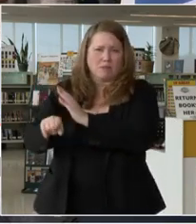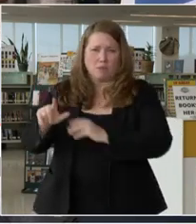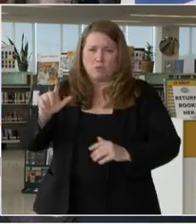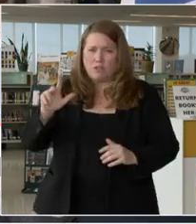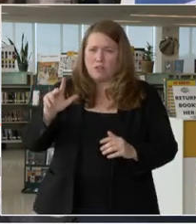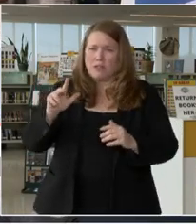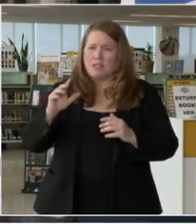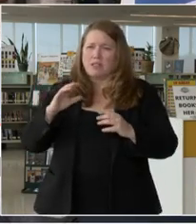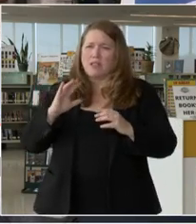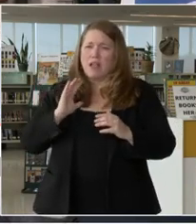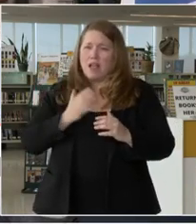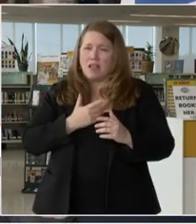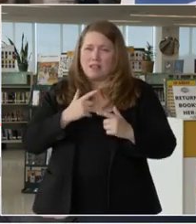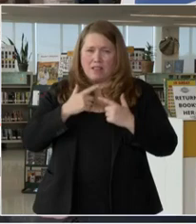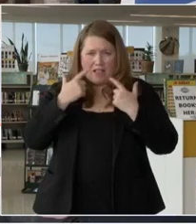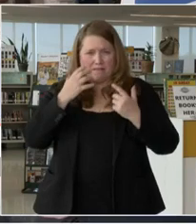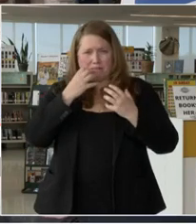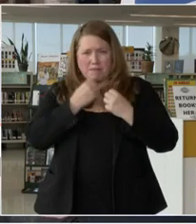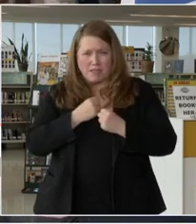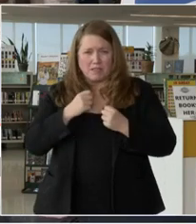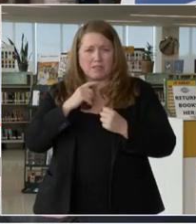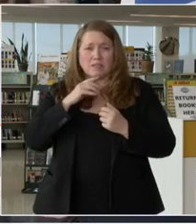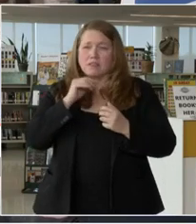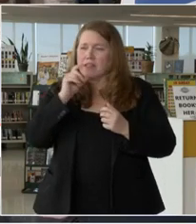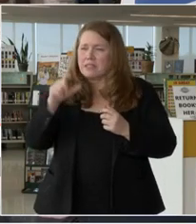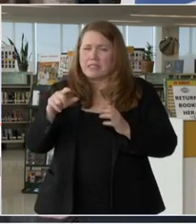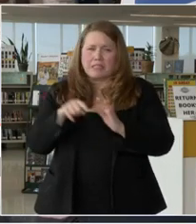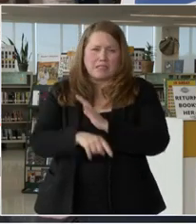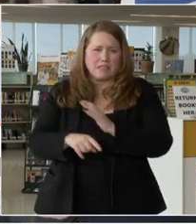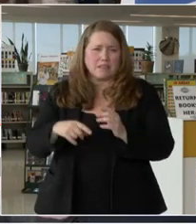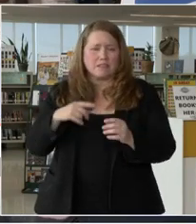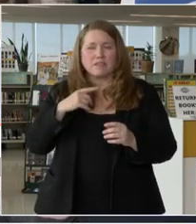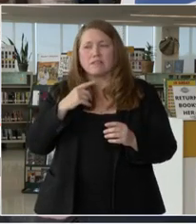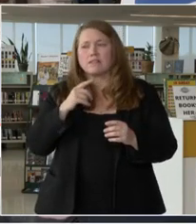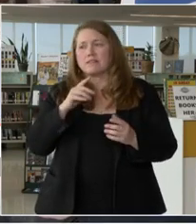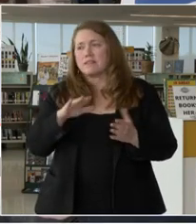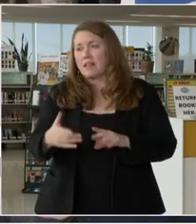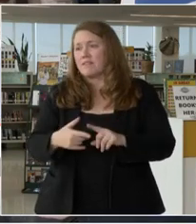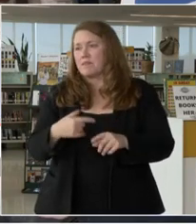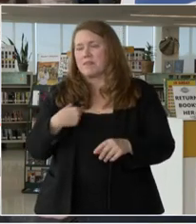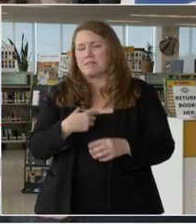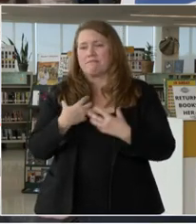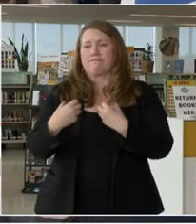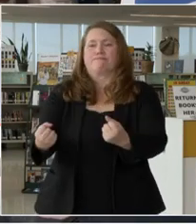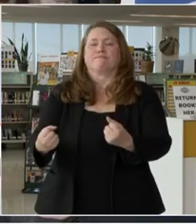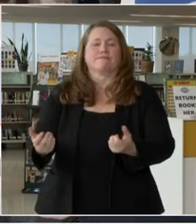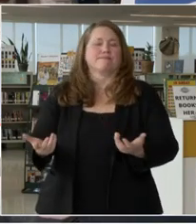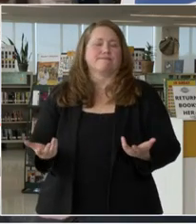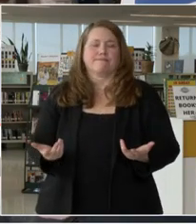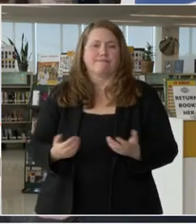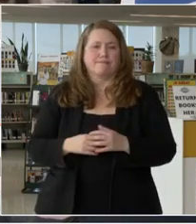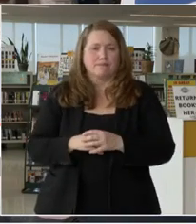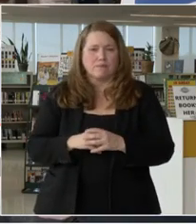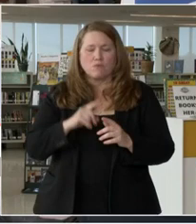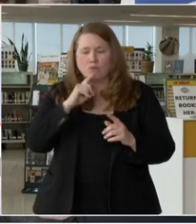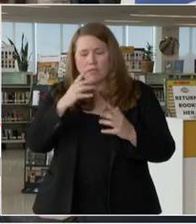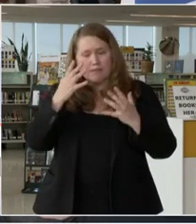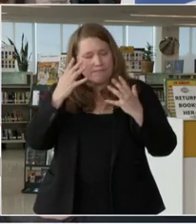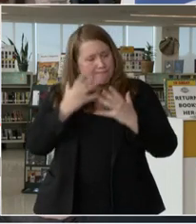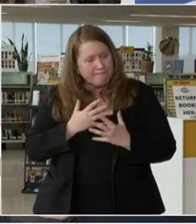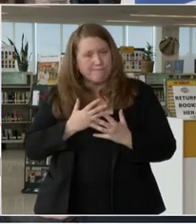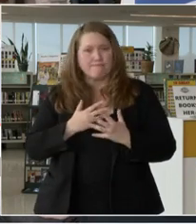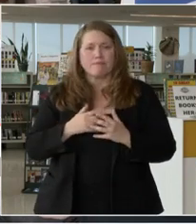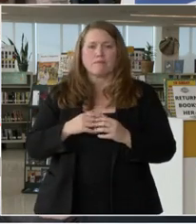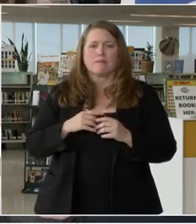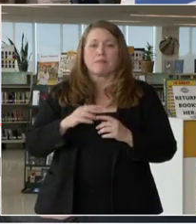our city that were unnecessarily taken away from us too soon. That is very unfortunate. So as the Metropolitan